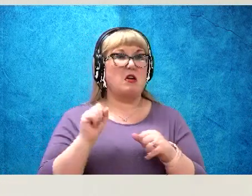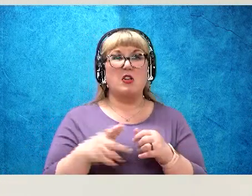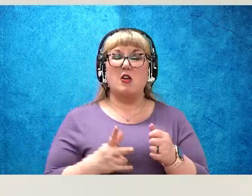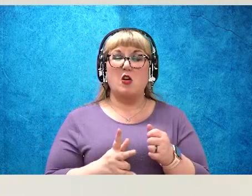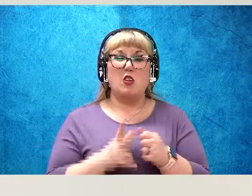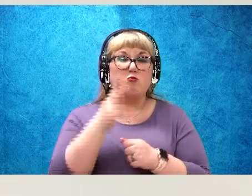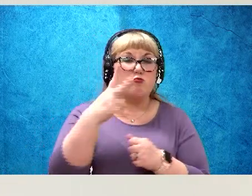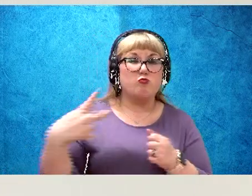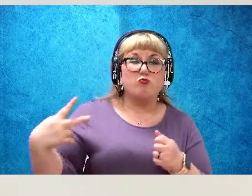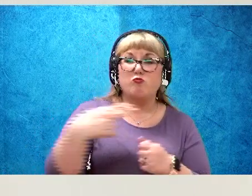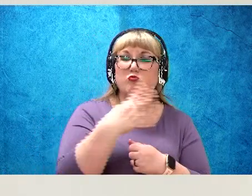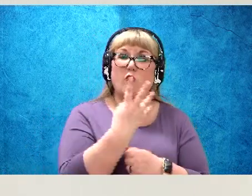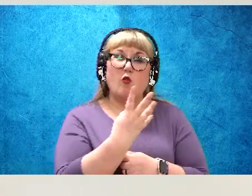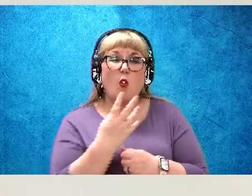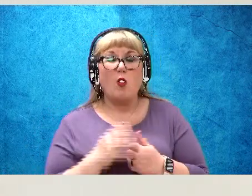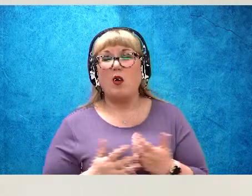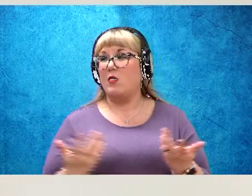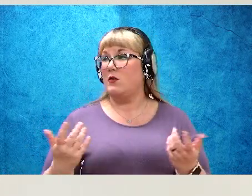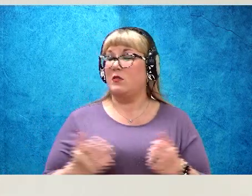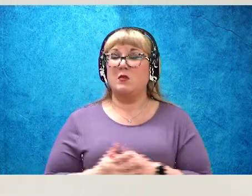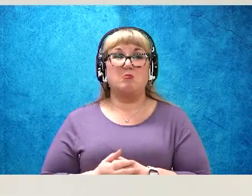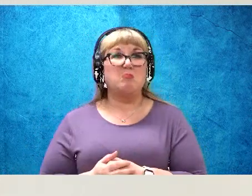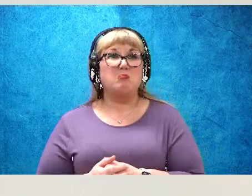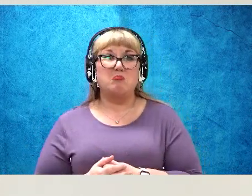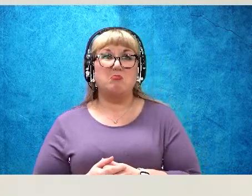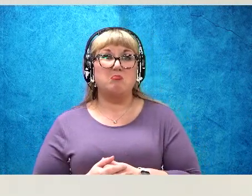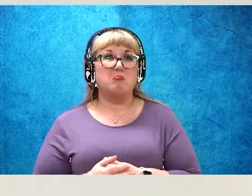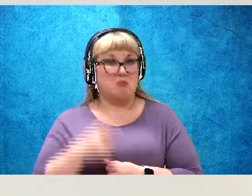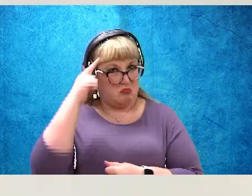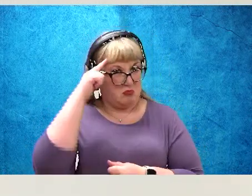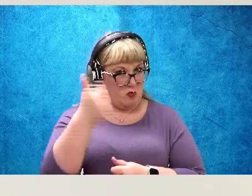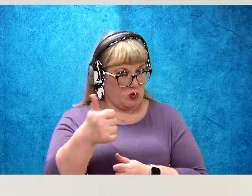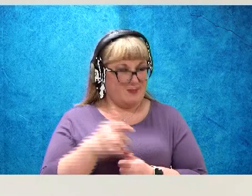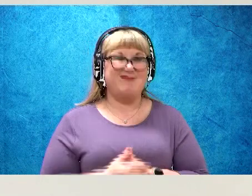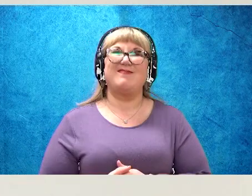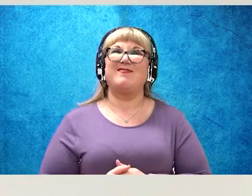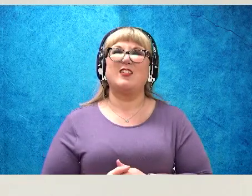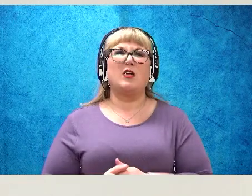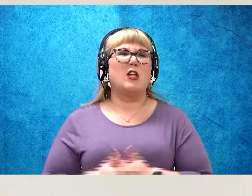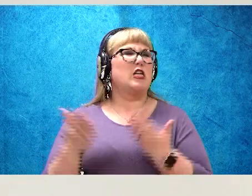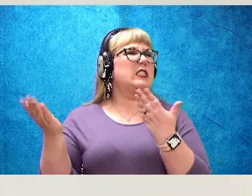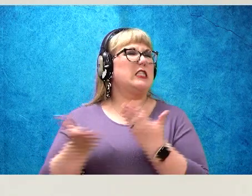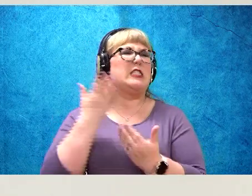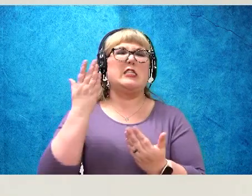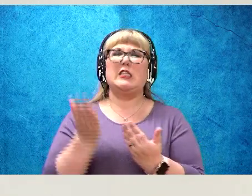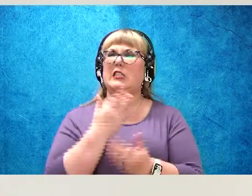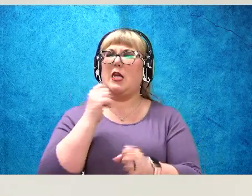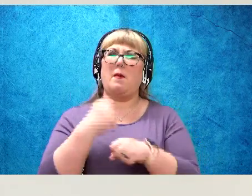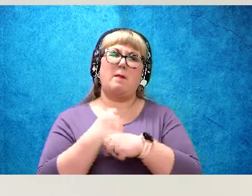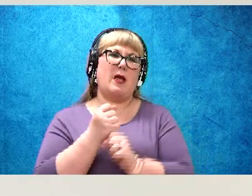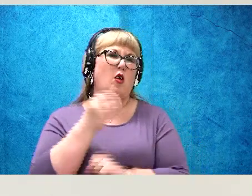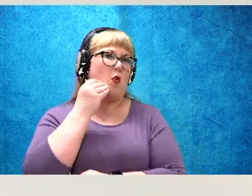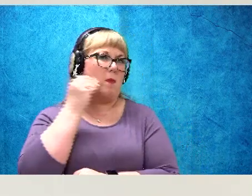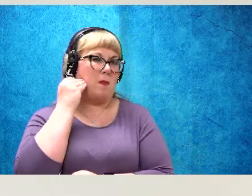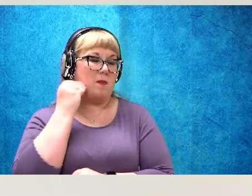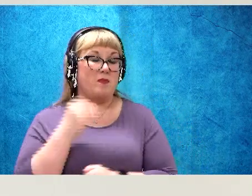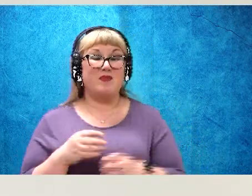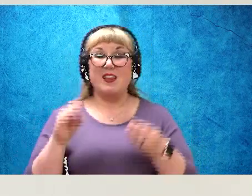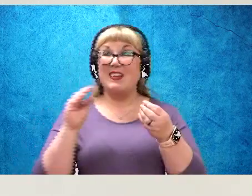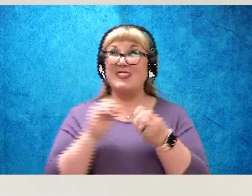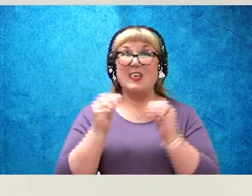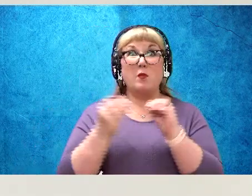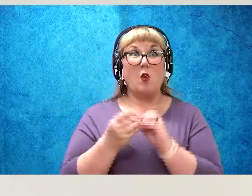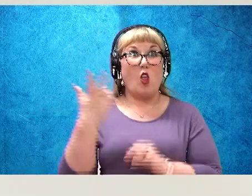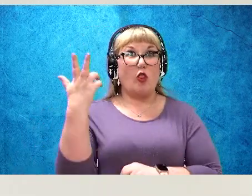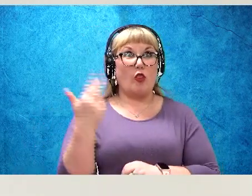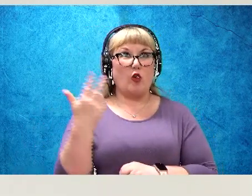into fourths if you don't have a lot of pieces, but they're very easy to make at home. So this is the number